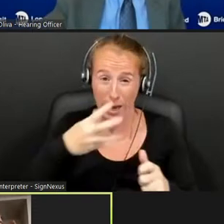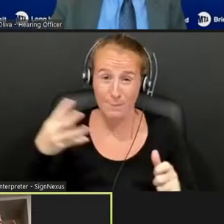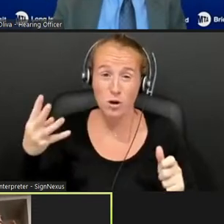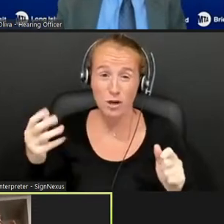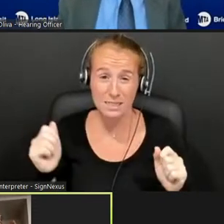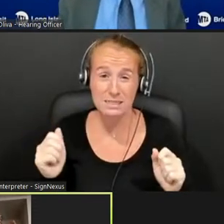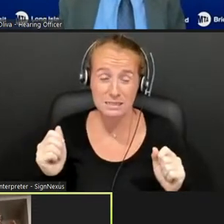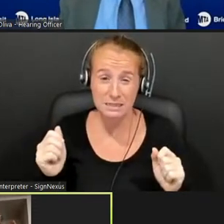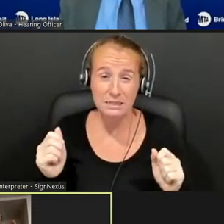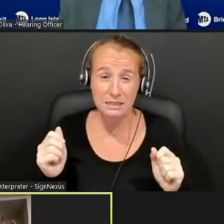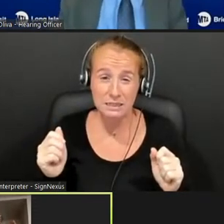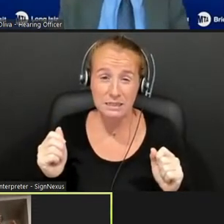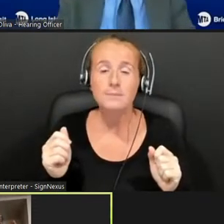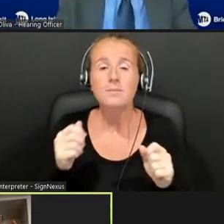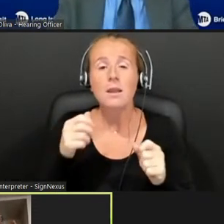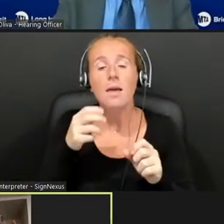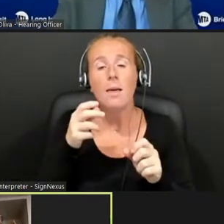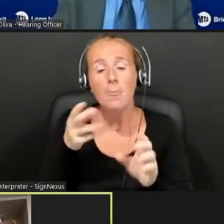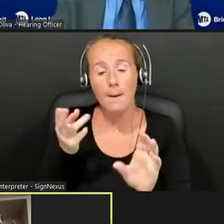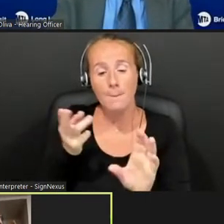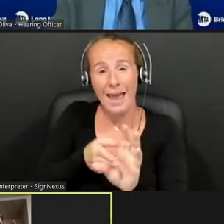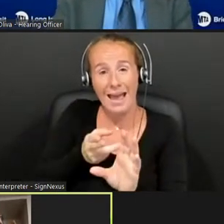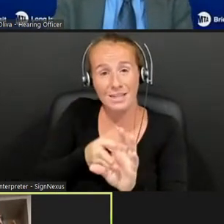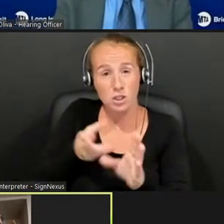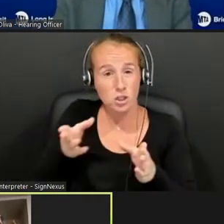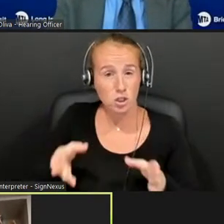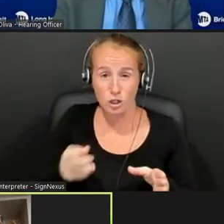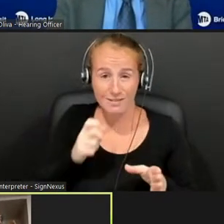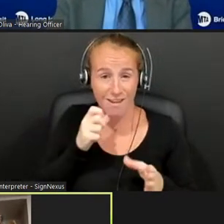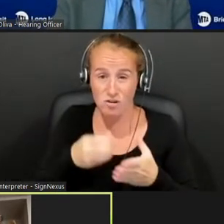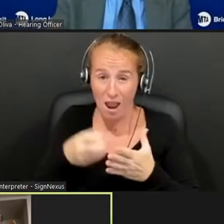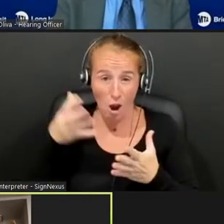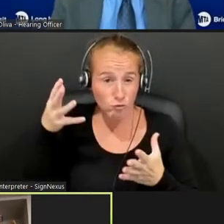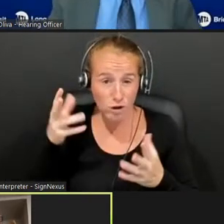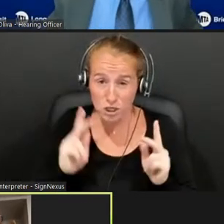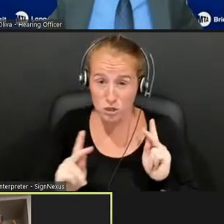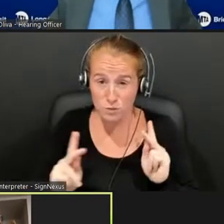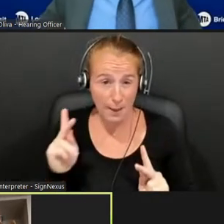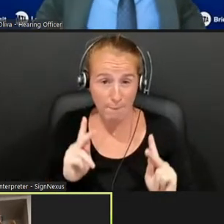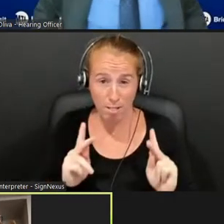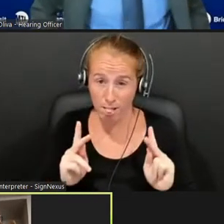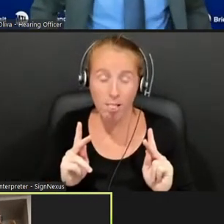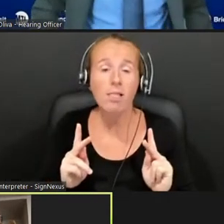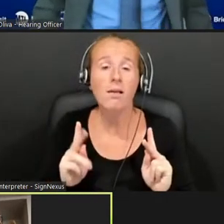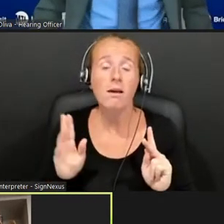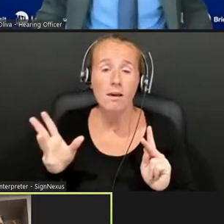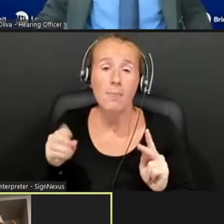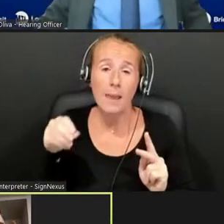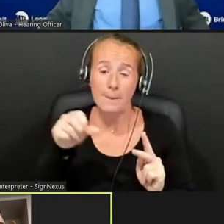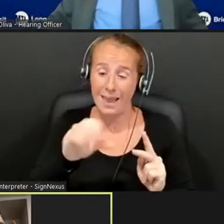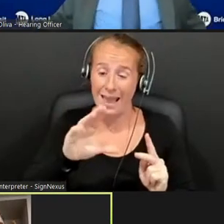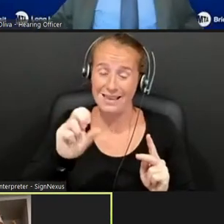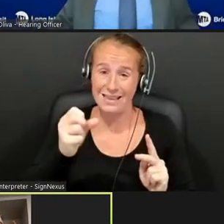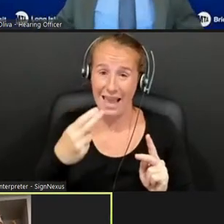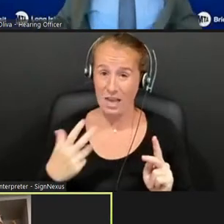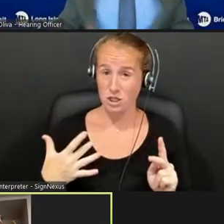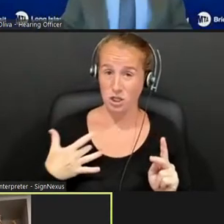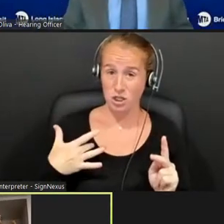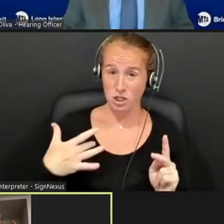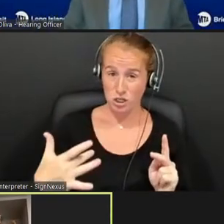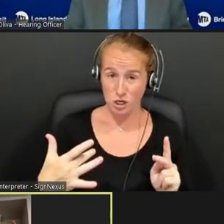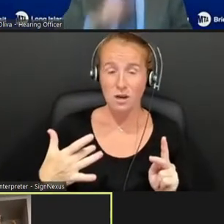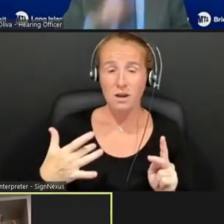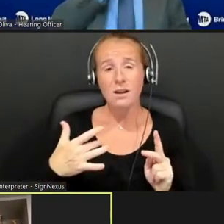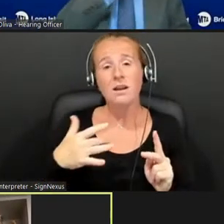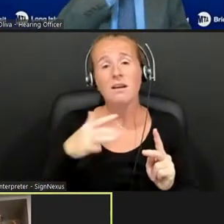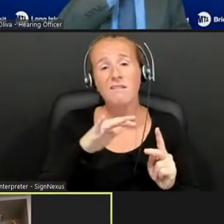closed the passengers that we serve are not wealthy people they are price sensitive and many pay their fares in cash adding another 5 10